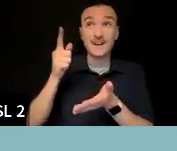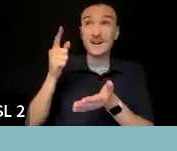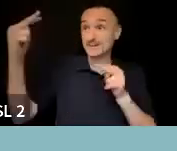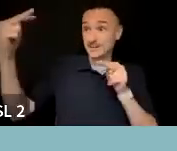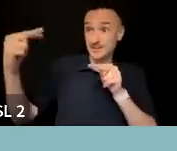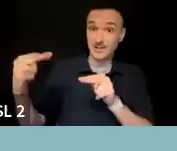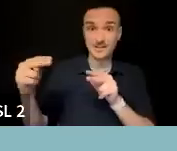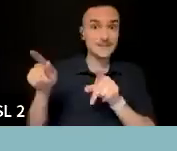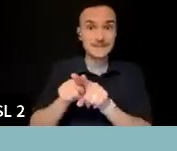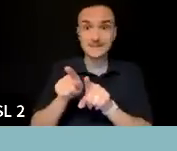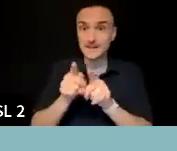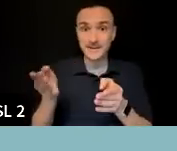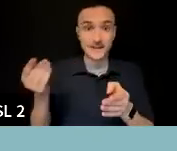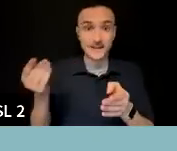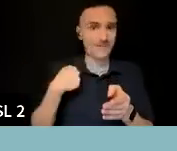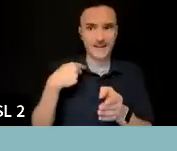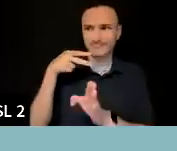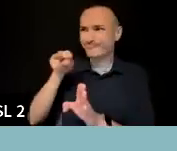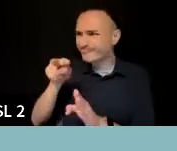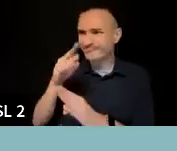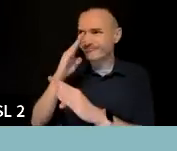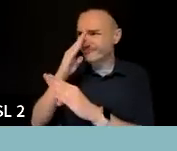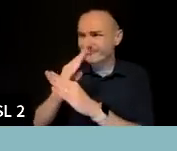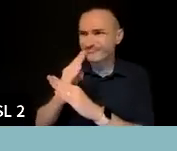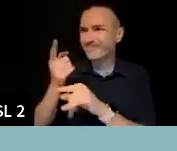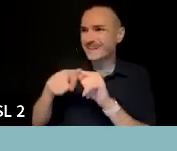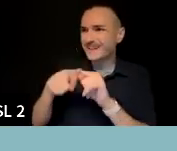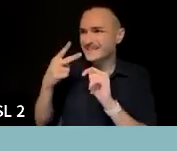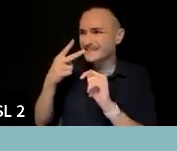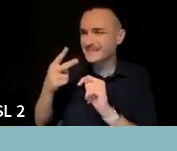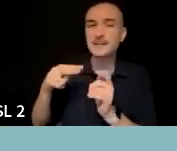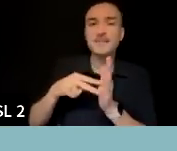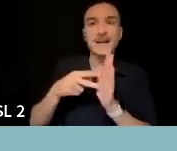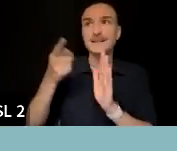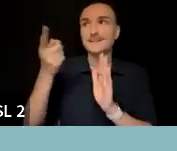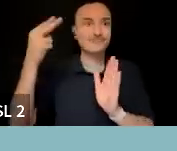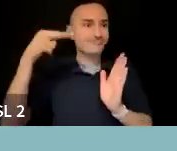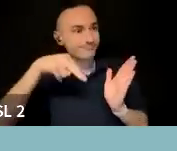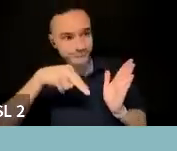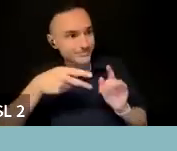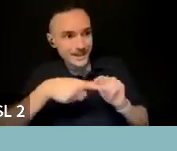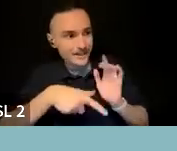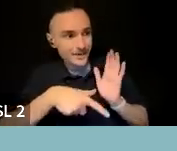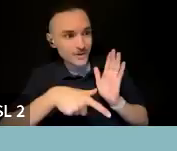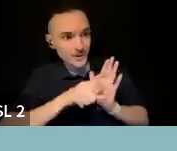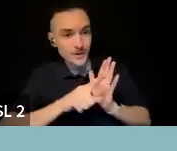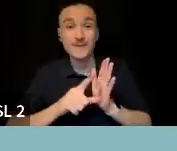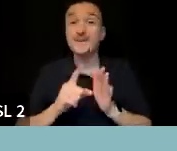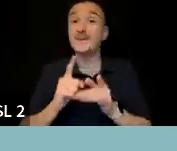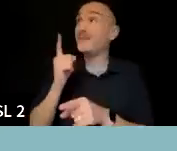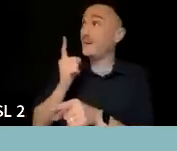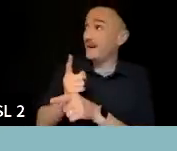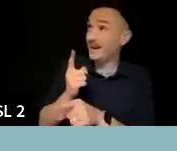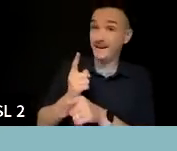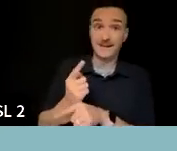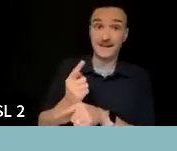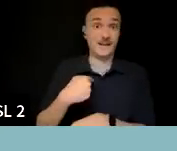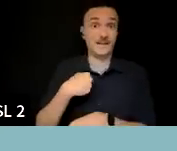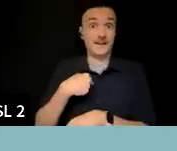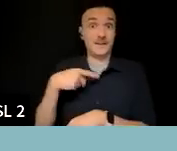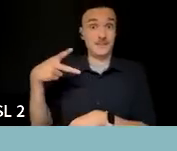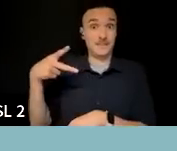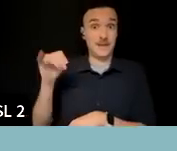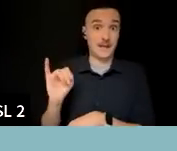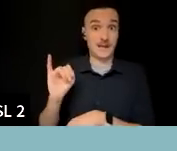love that. So if I was a PI, I'd be anxious to know what's happening to my application at this point after submission and when